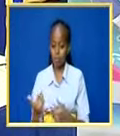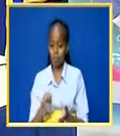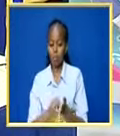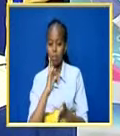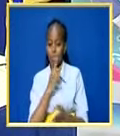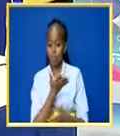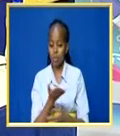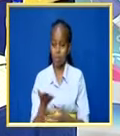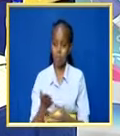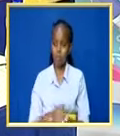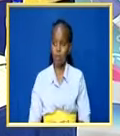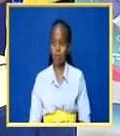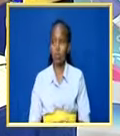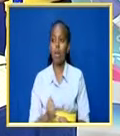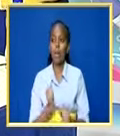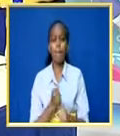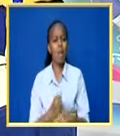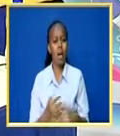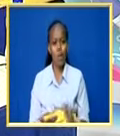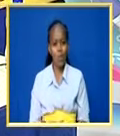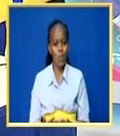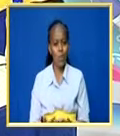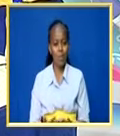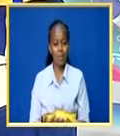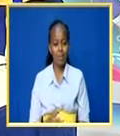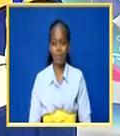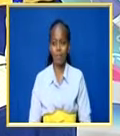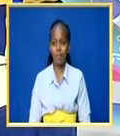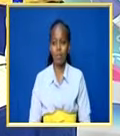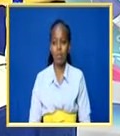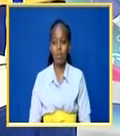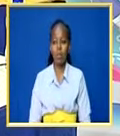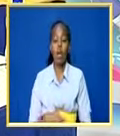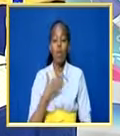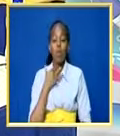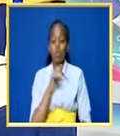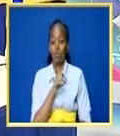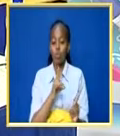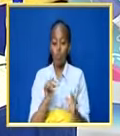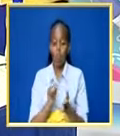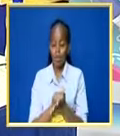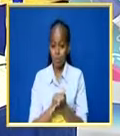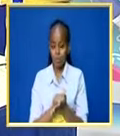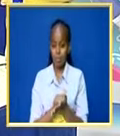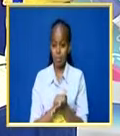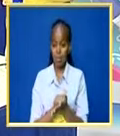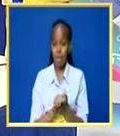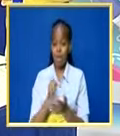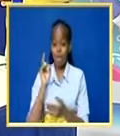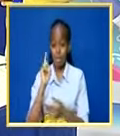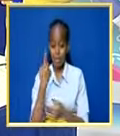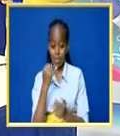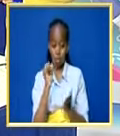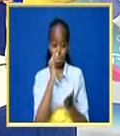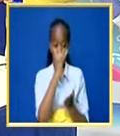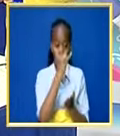here. To make? Yes. Okay. What I want you to do is you place it here, trace it, and then